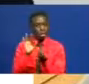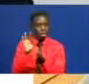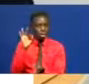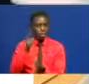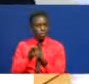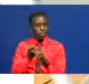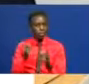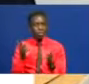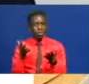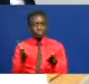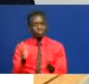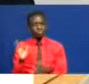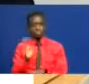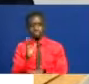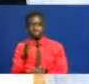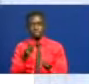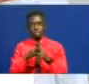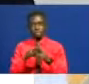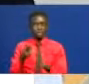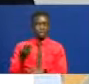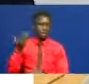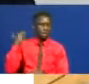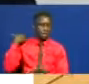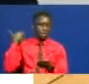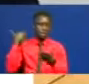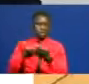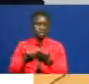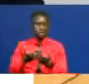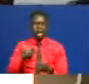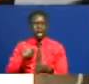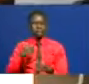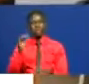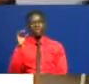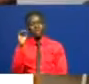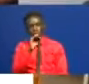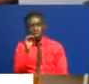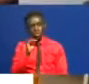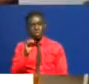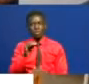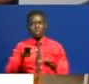2022 there is zero pregnan